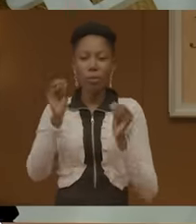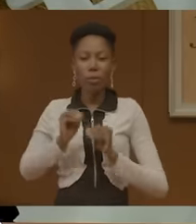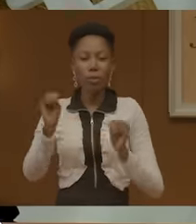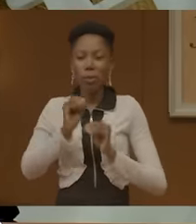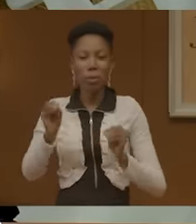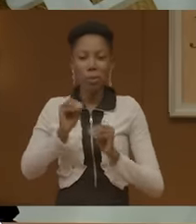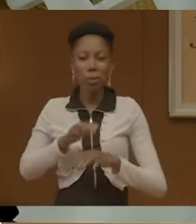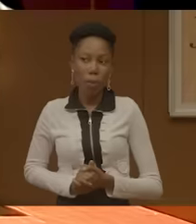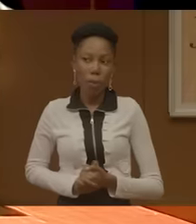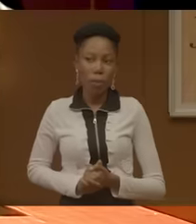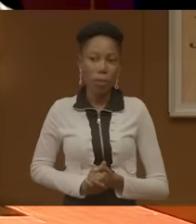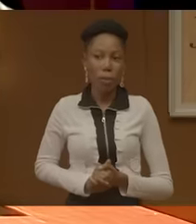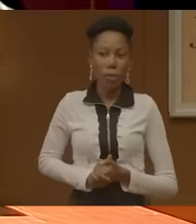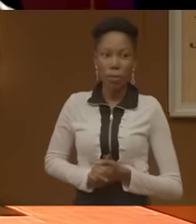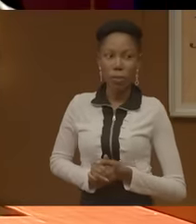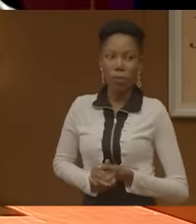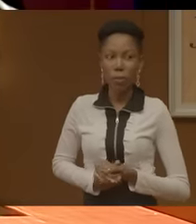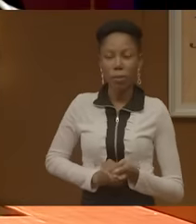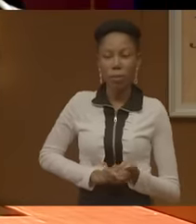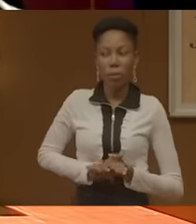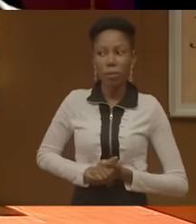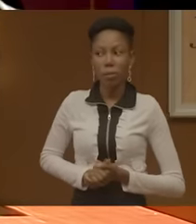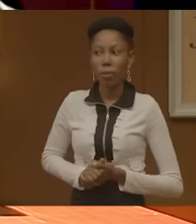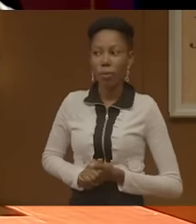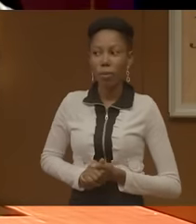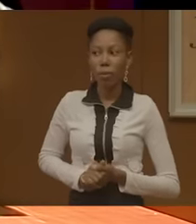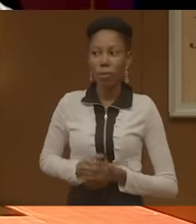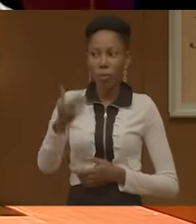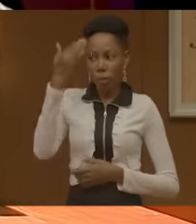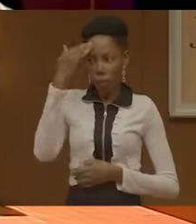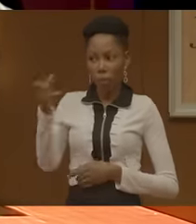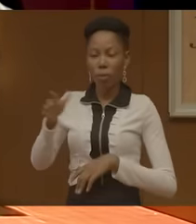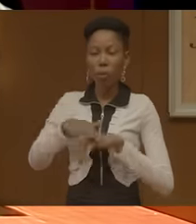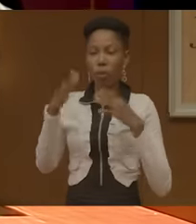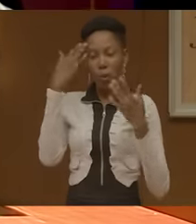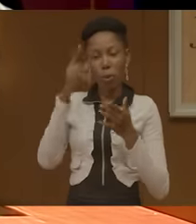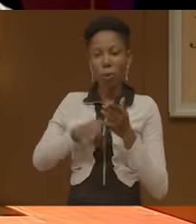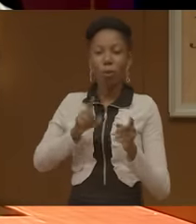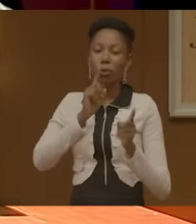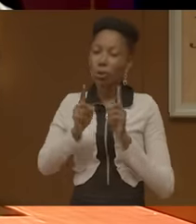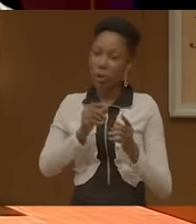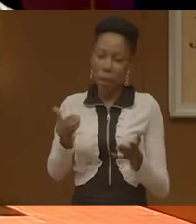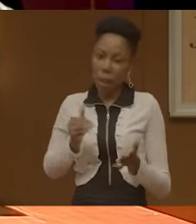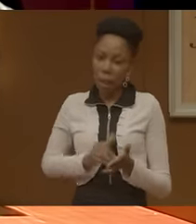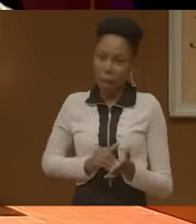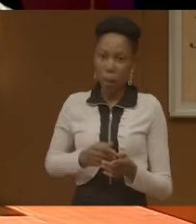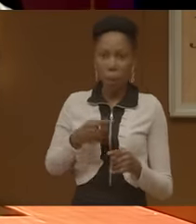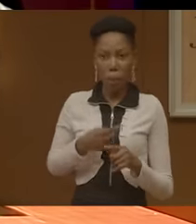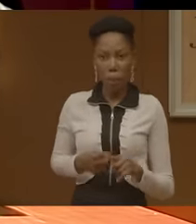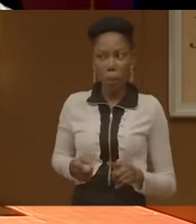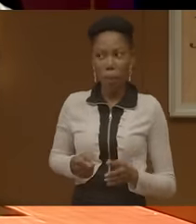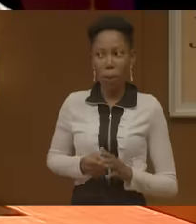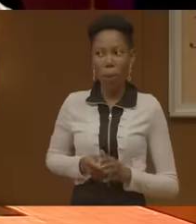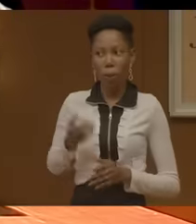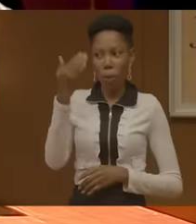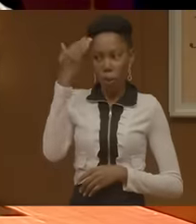is no any appreciation. So, can't even talk more, but I know that